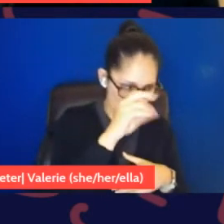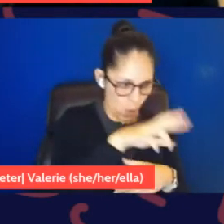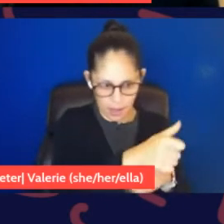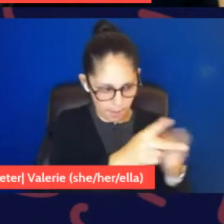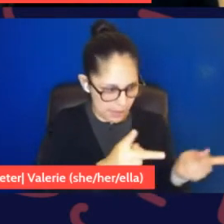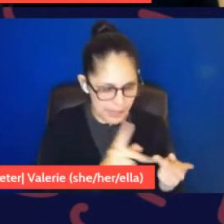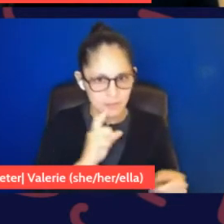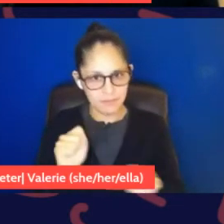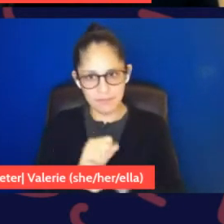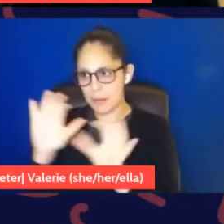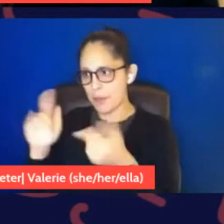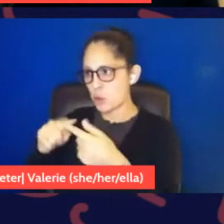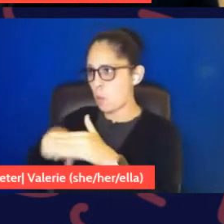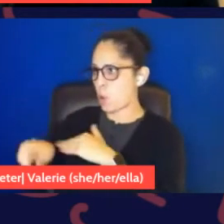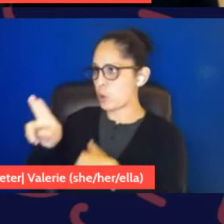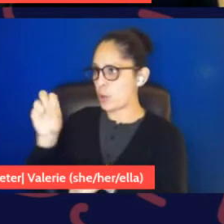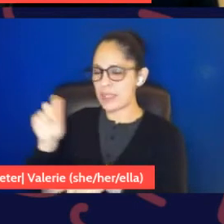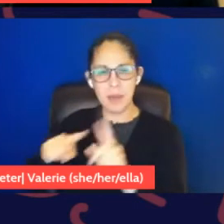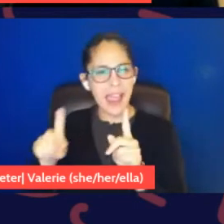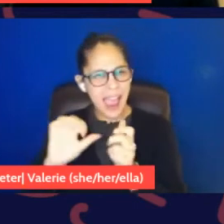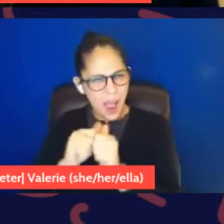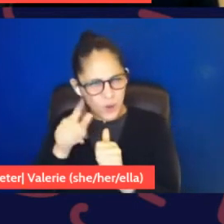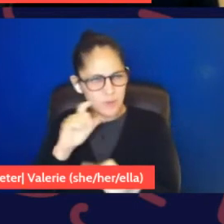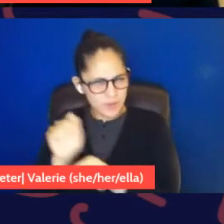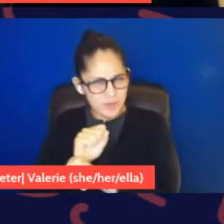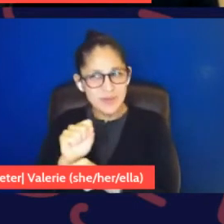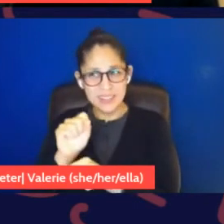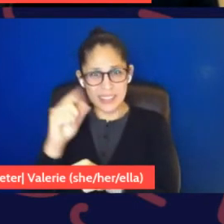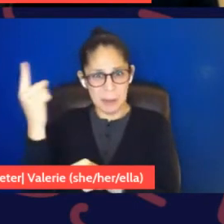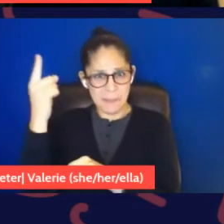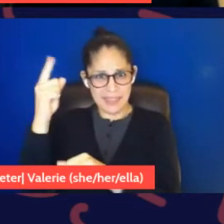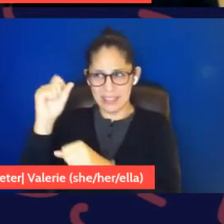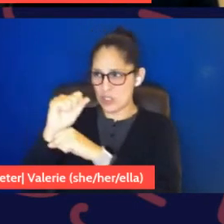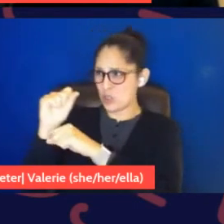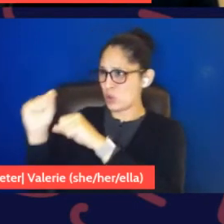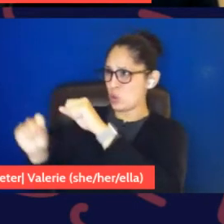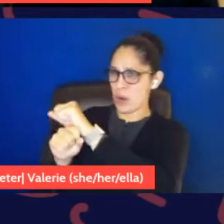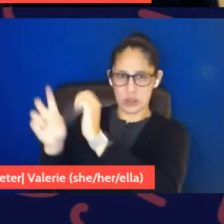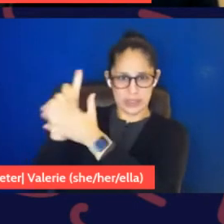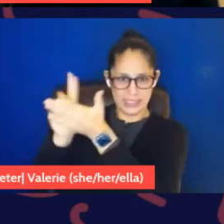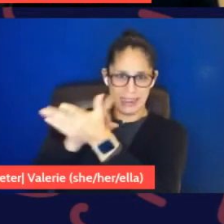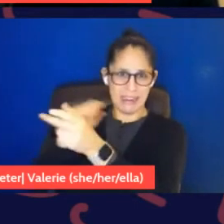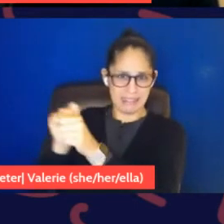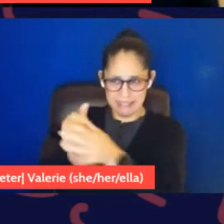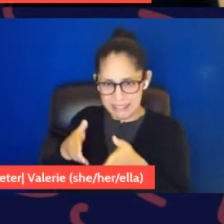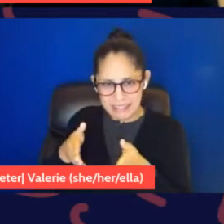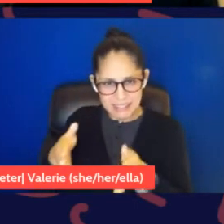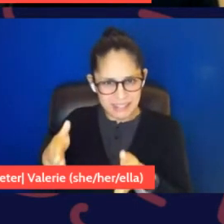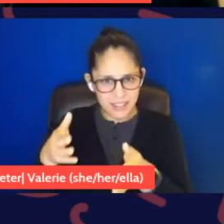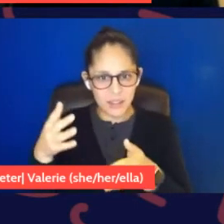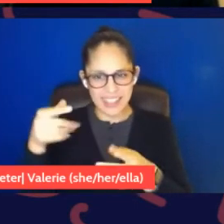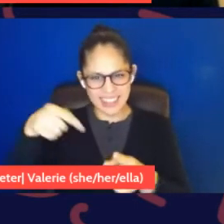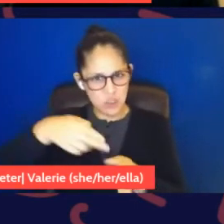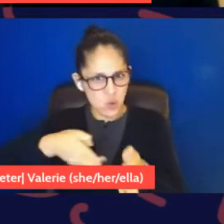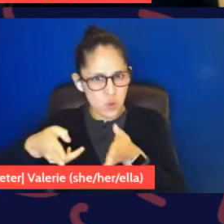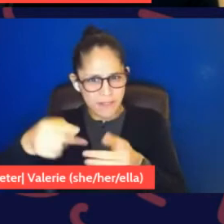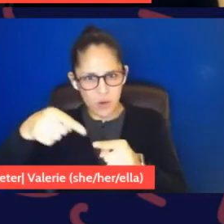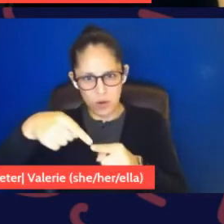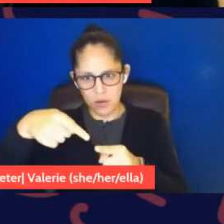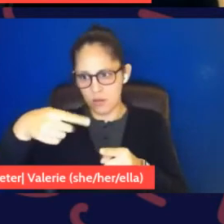was all designed for us, right? Like by design, like this river ends up splitting these countries, ends